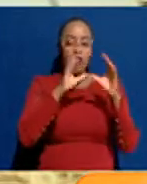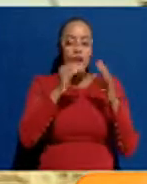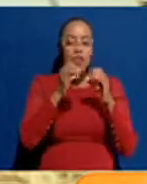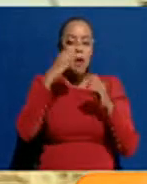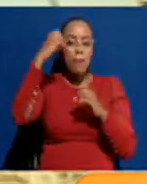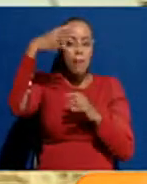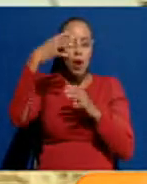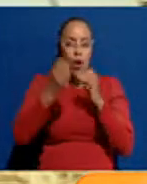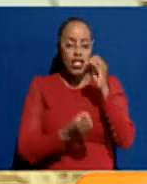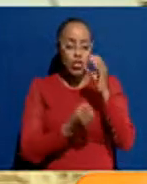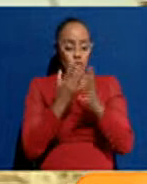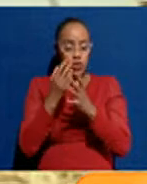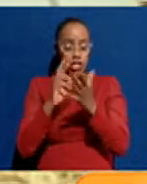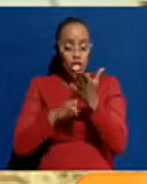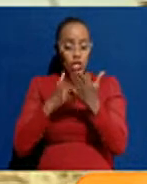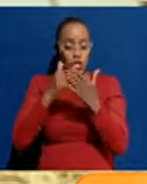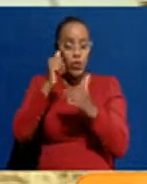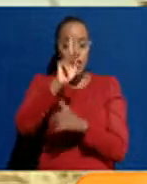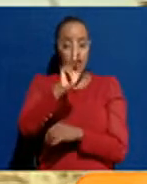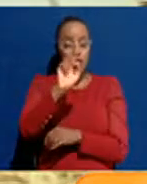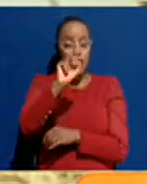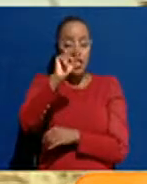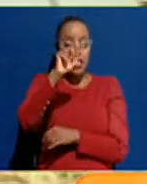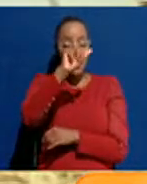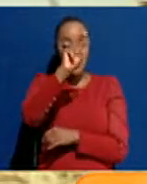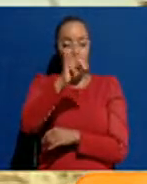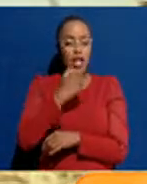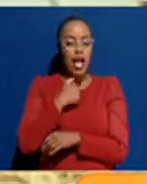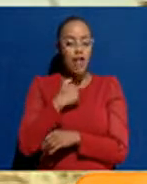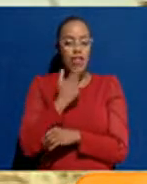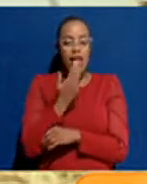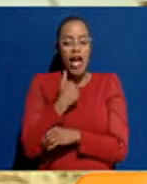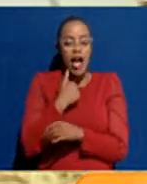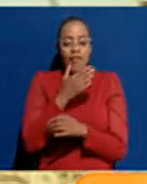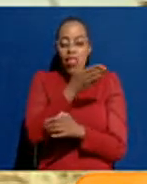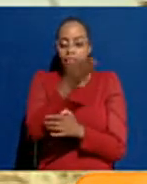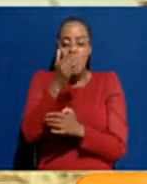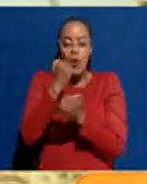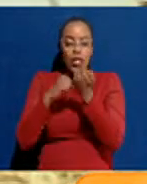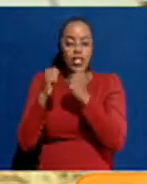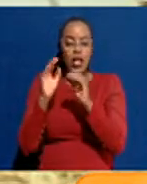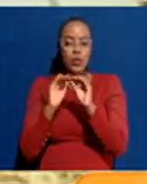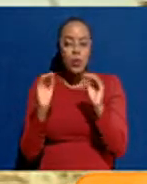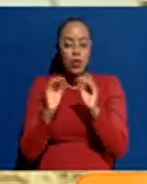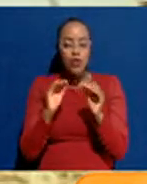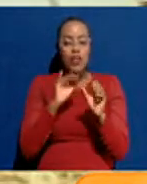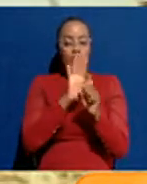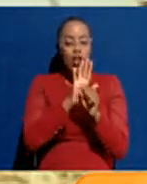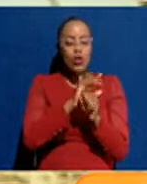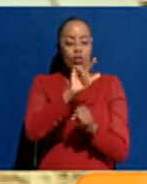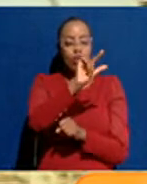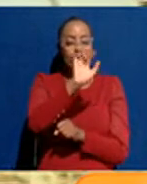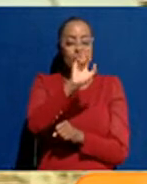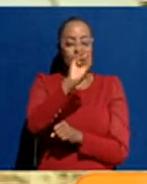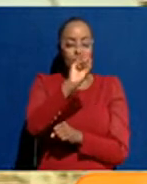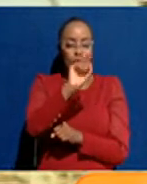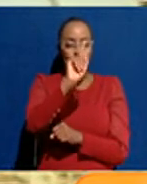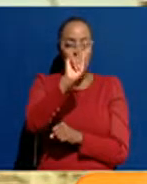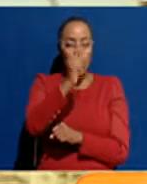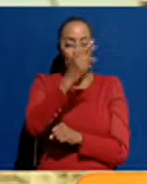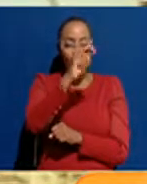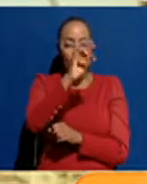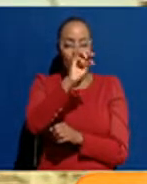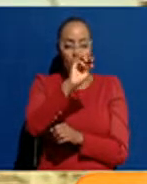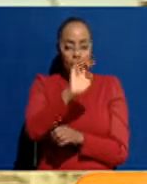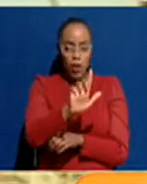that KenGen has, mm-hmm. they have a lot of hydro plants. And they have a lot of geothermal. Right. They have a few wind, and they